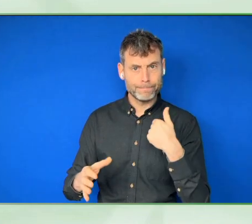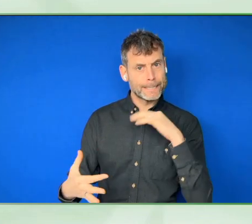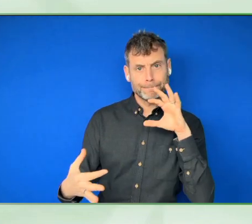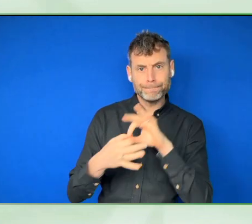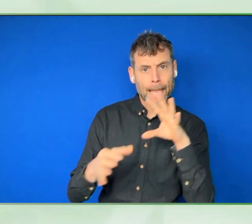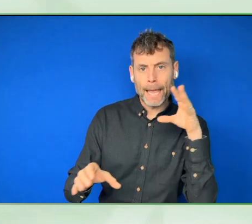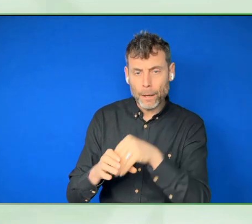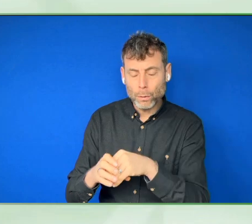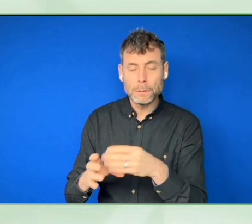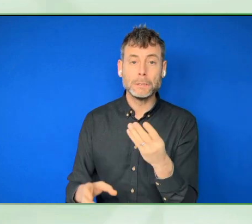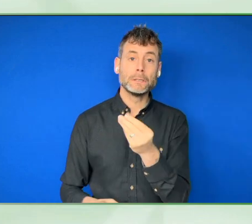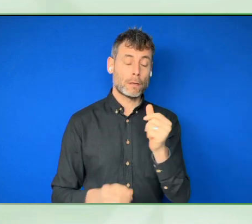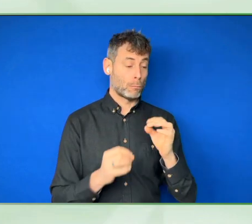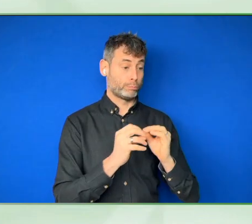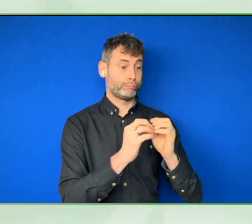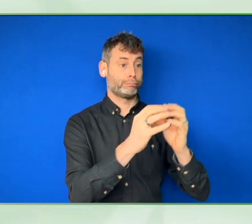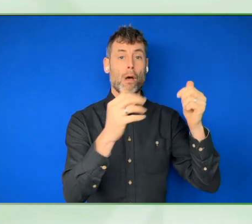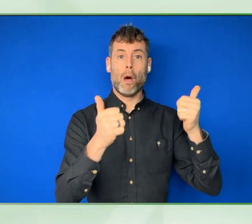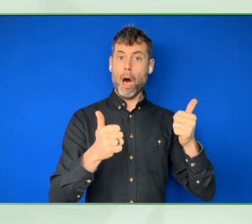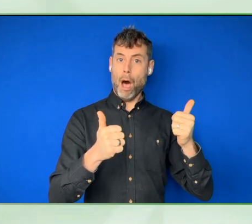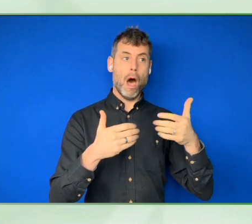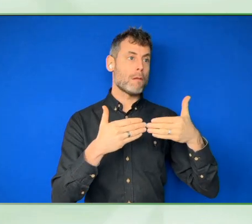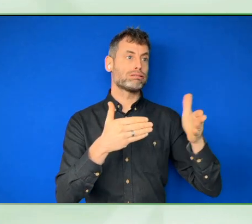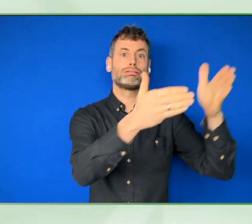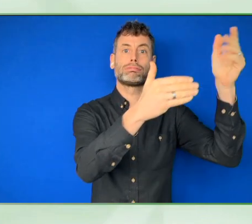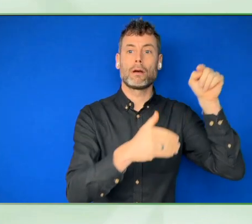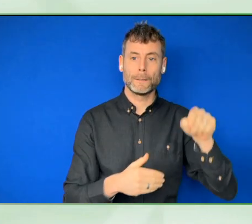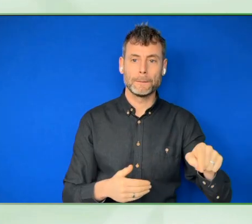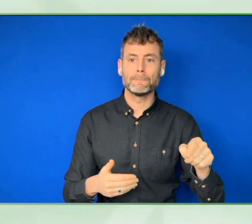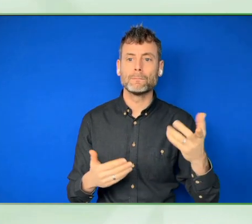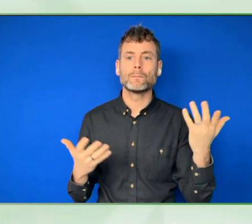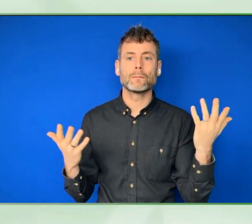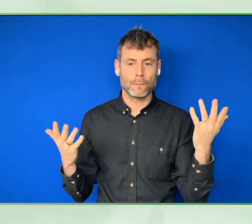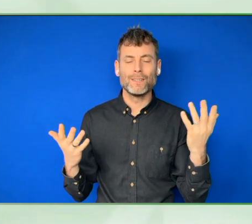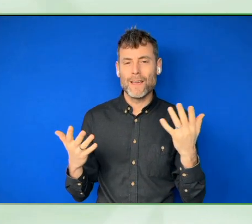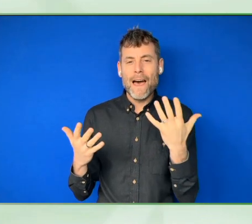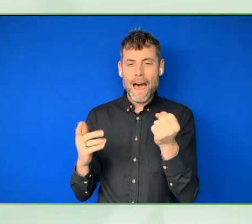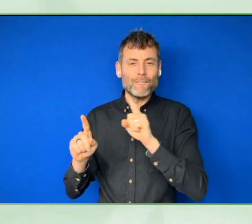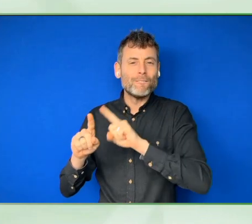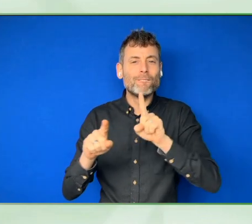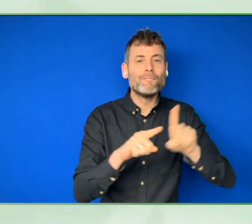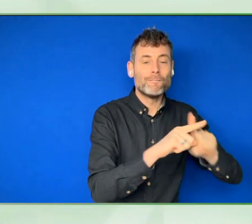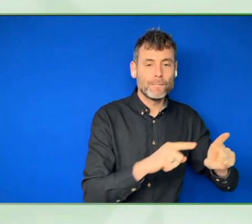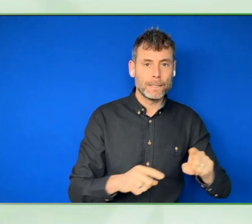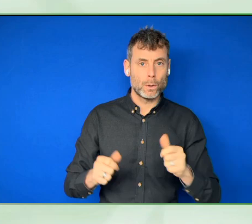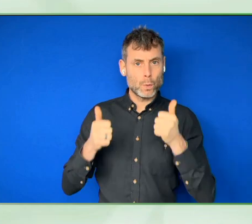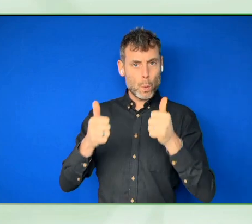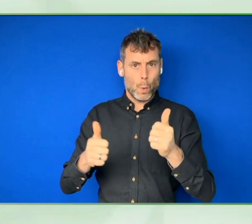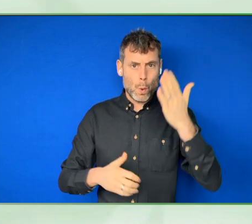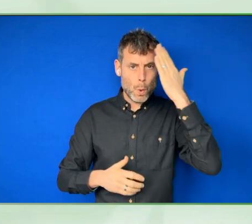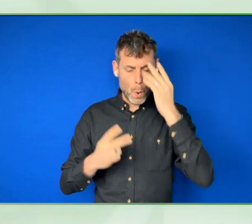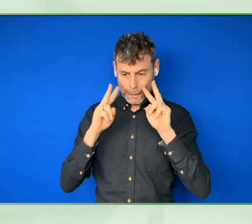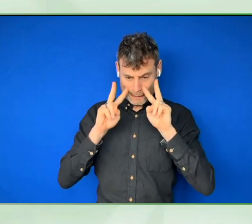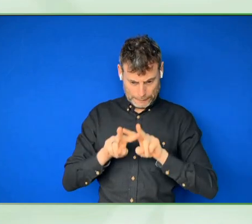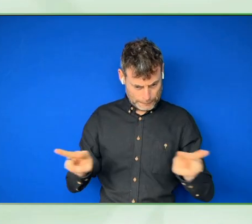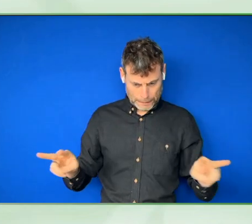are tools available to us, tools that we build, and we can put them to good use, or we can